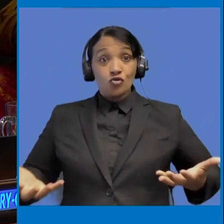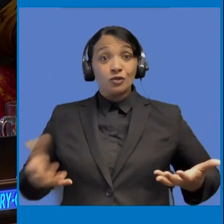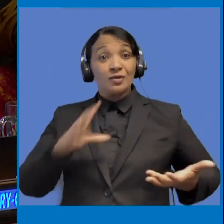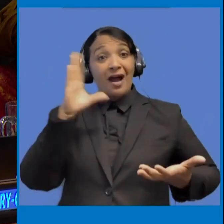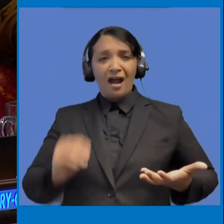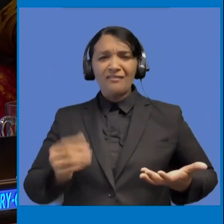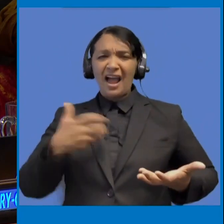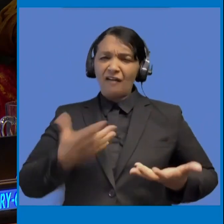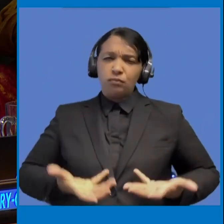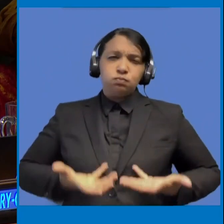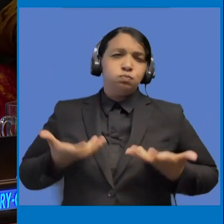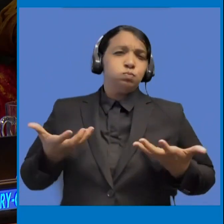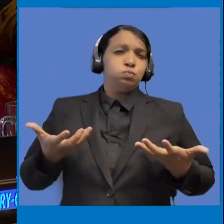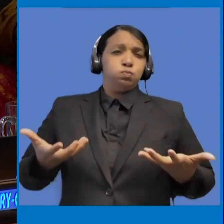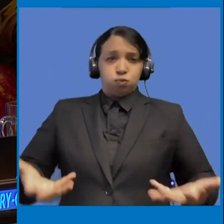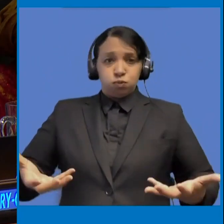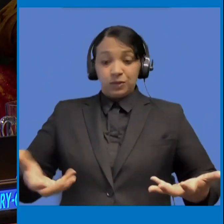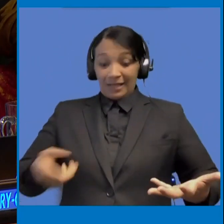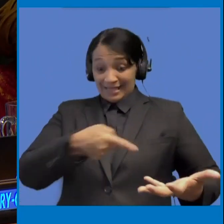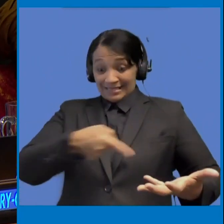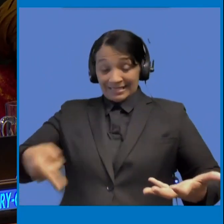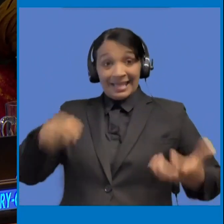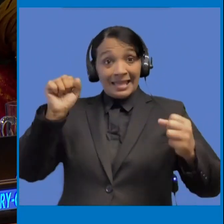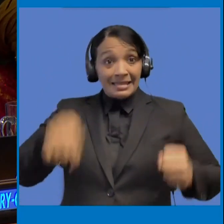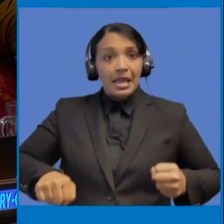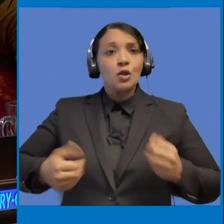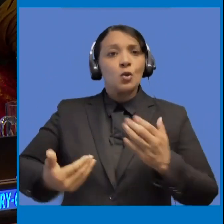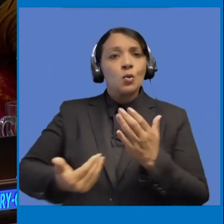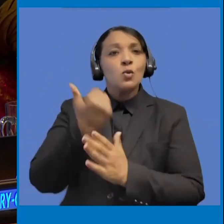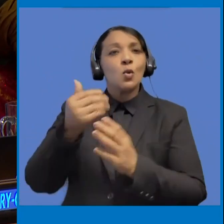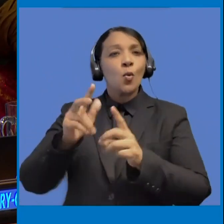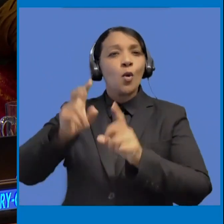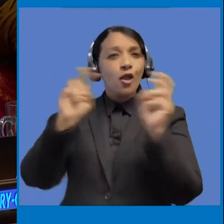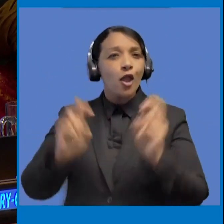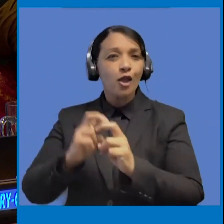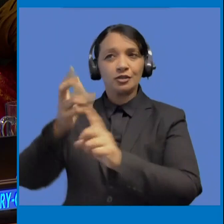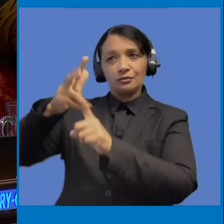a renewable energies leader.